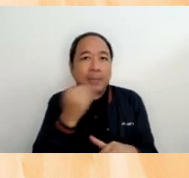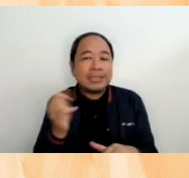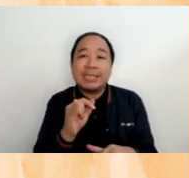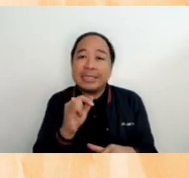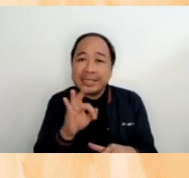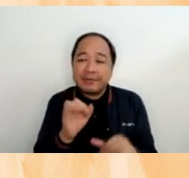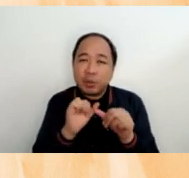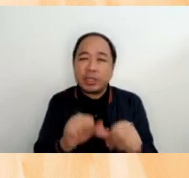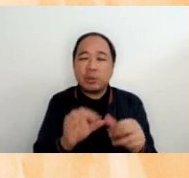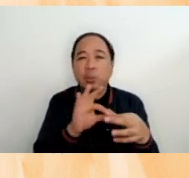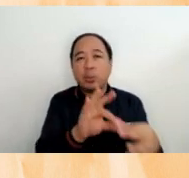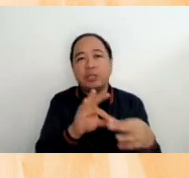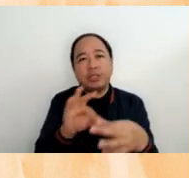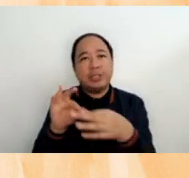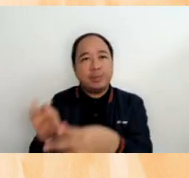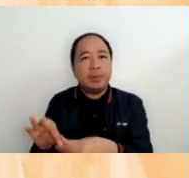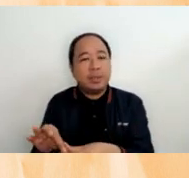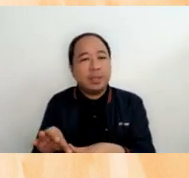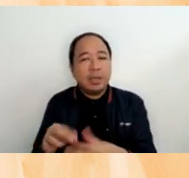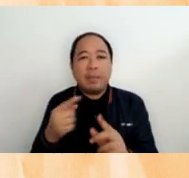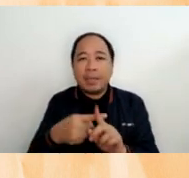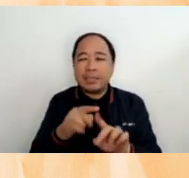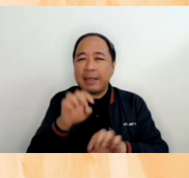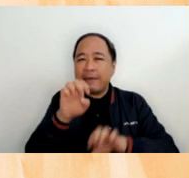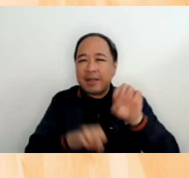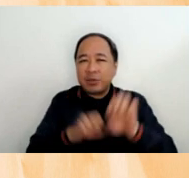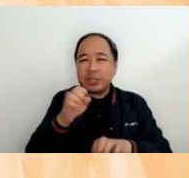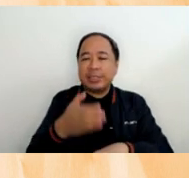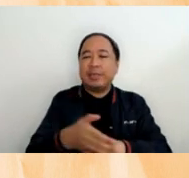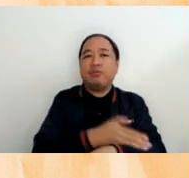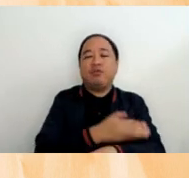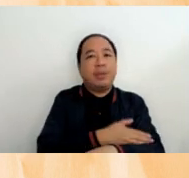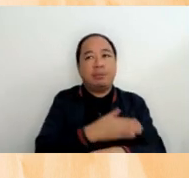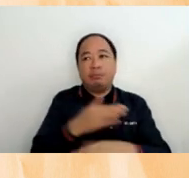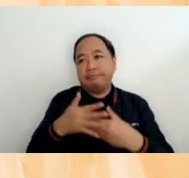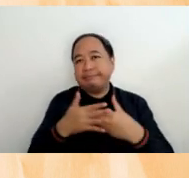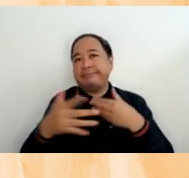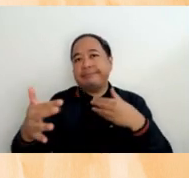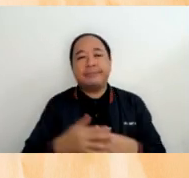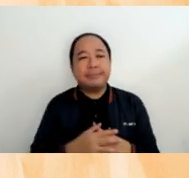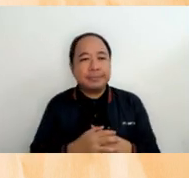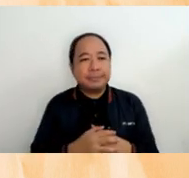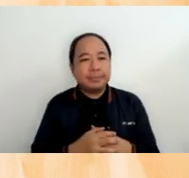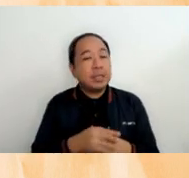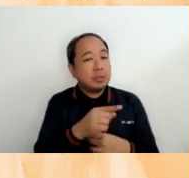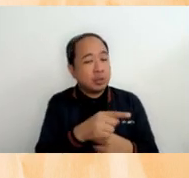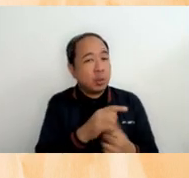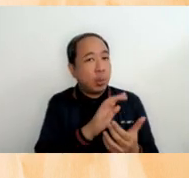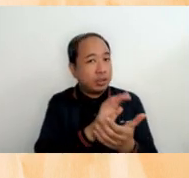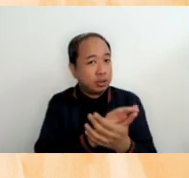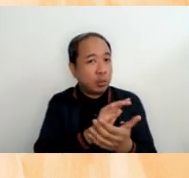play an important role in this collaborative work to promote and support the mental health of our children